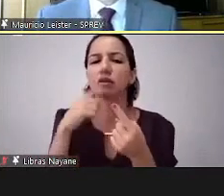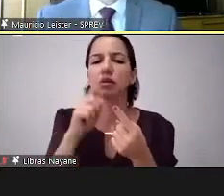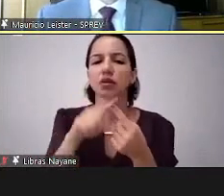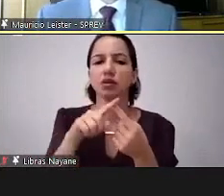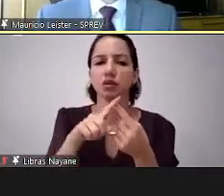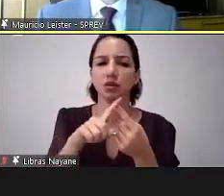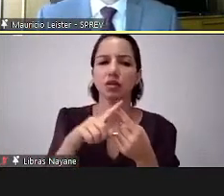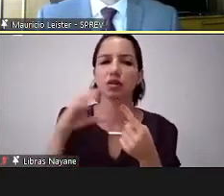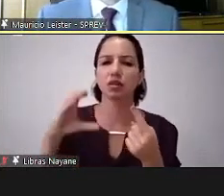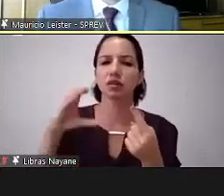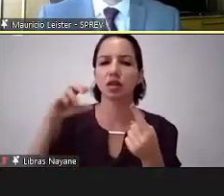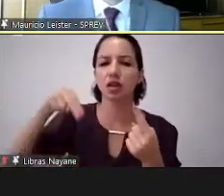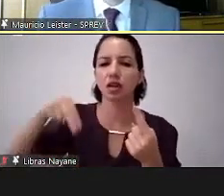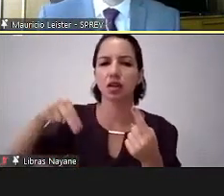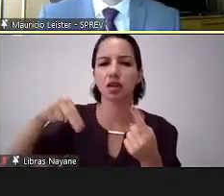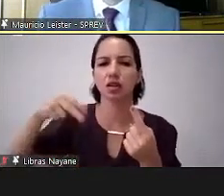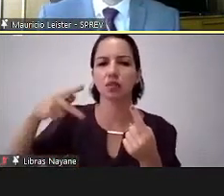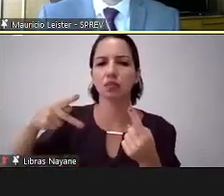So with